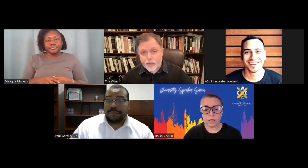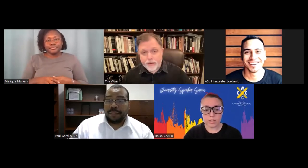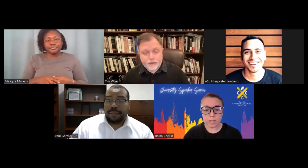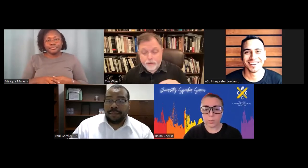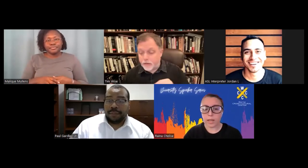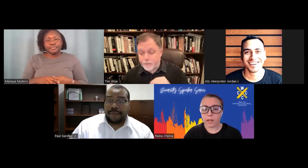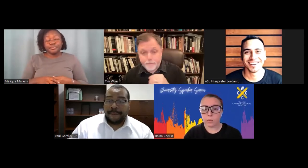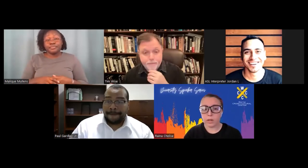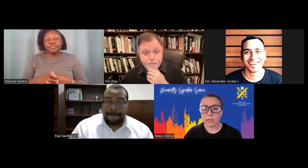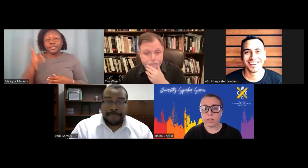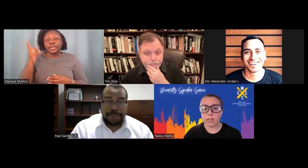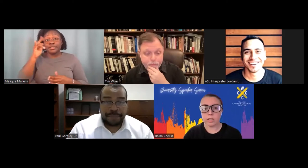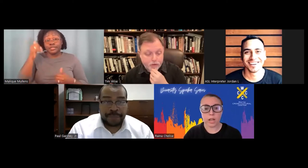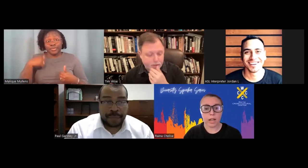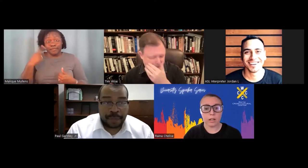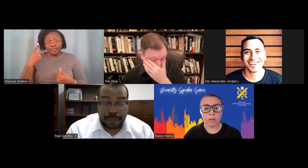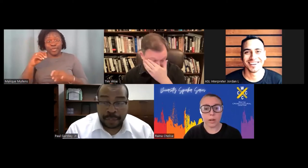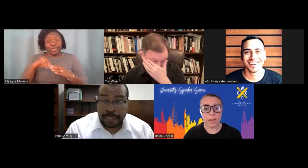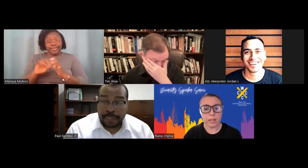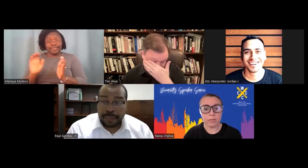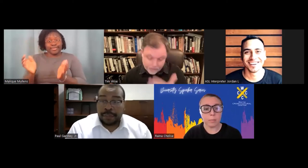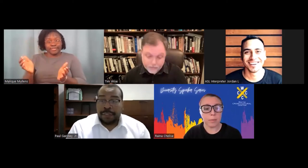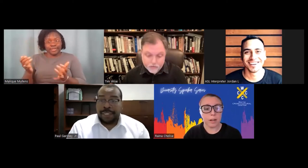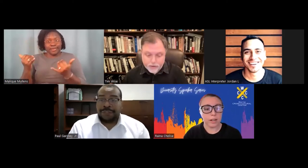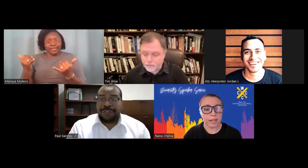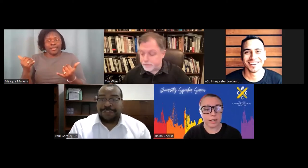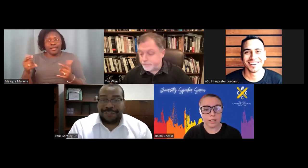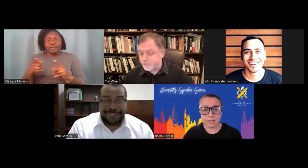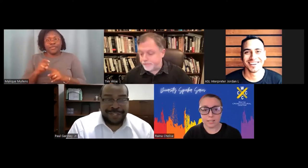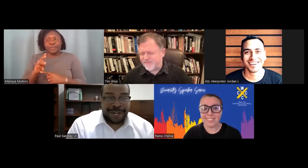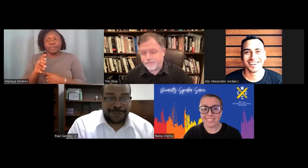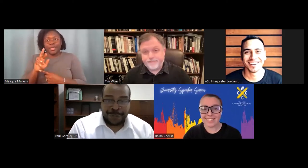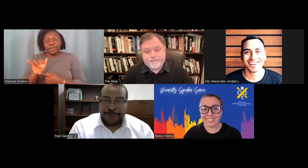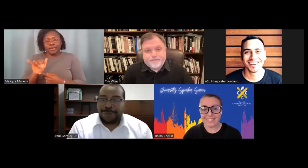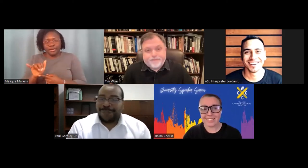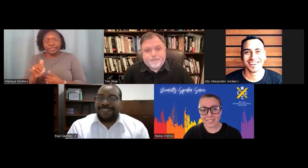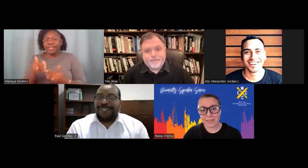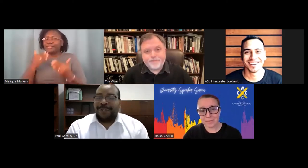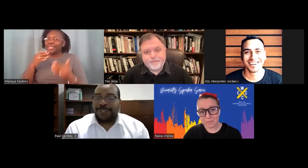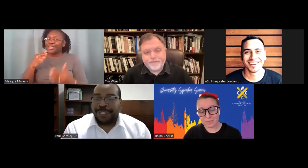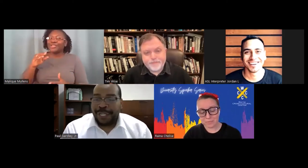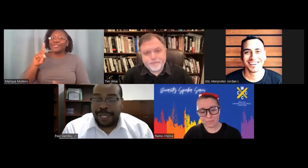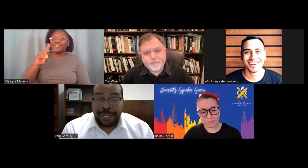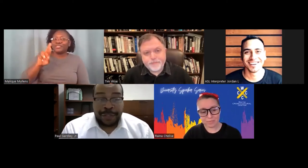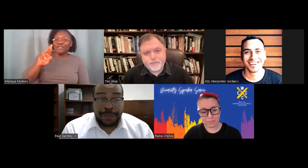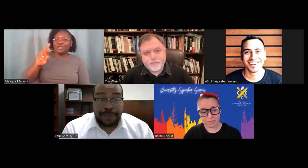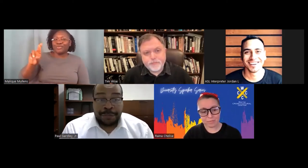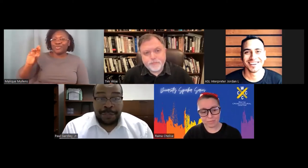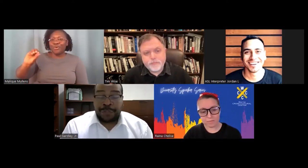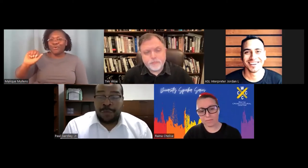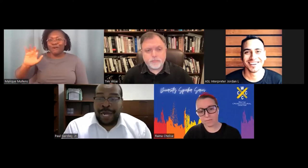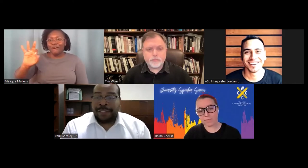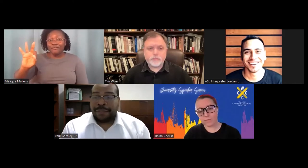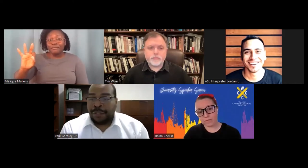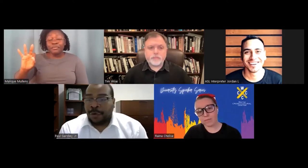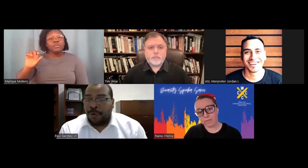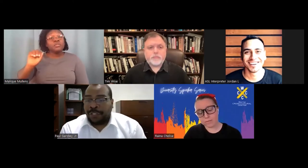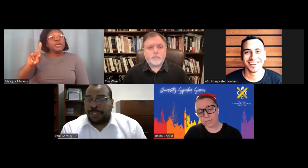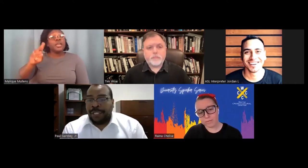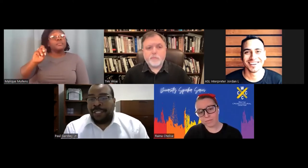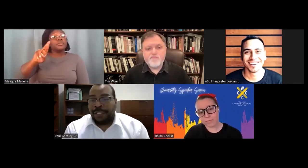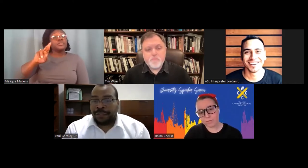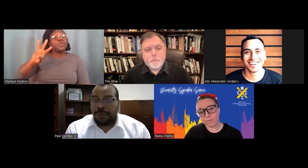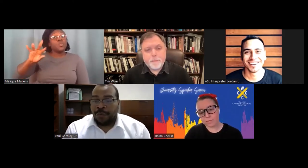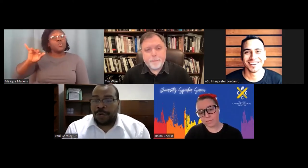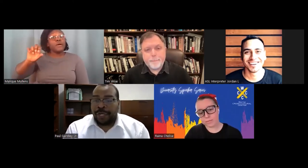And it looks like we have one in the chat already from Mary. Yes, Dr. Rolfe. So Mr. Wise, the